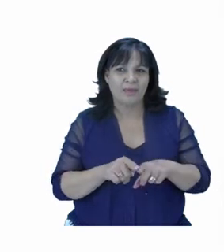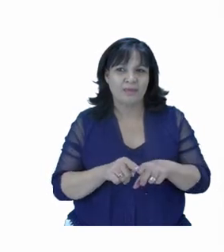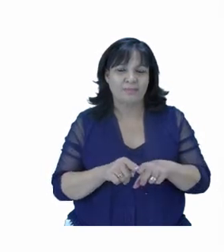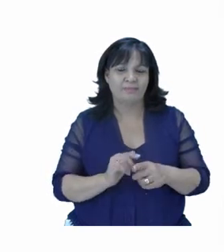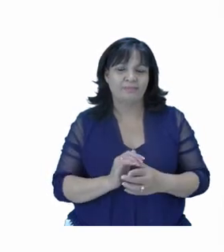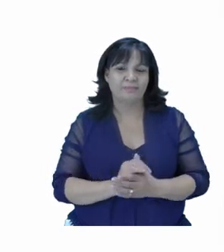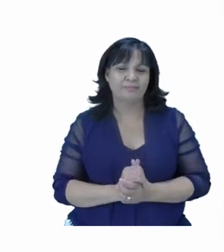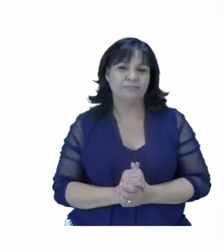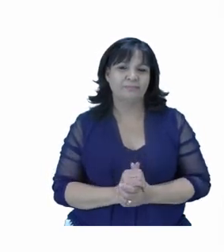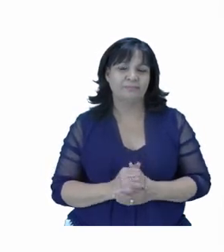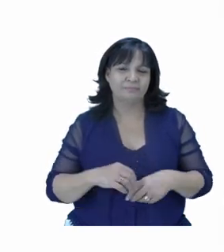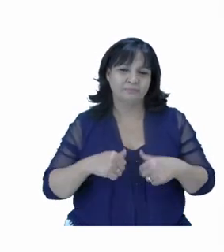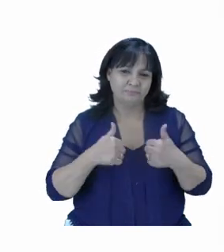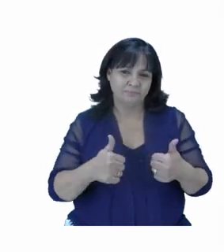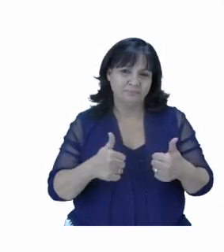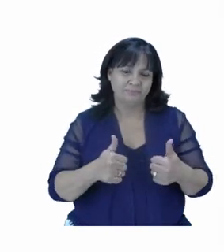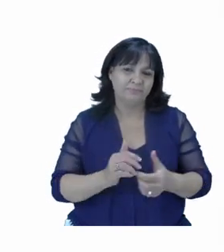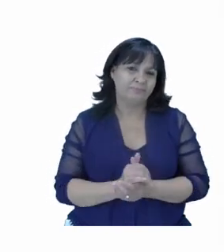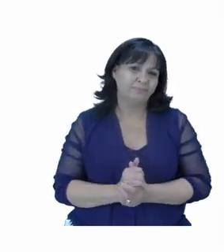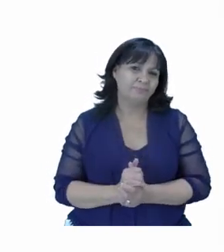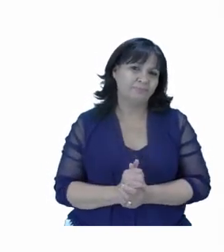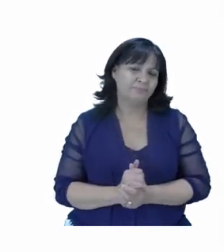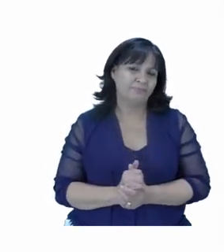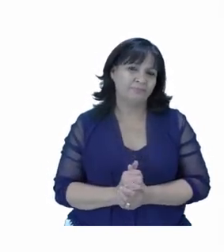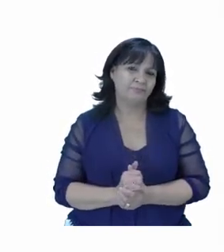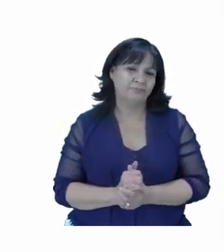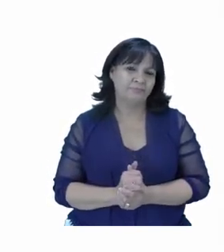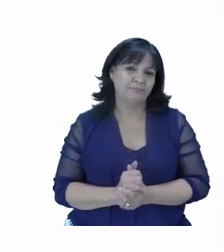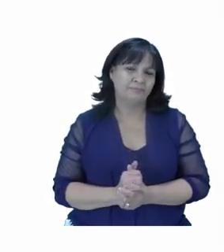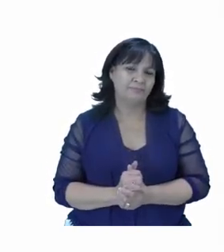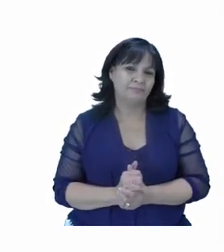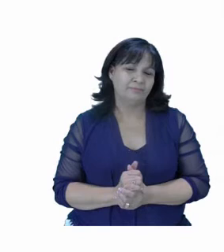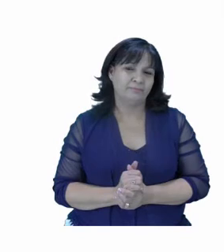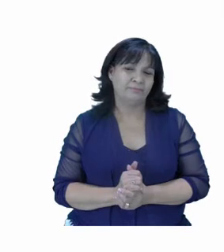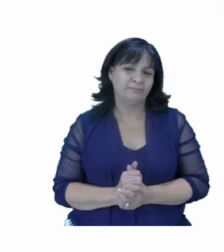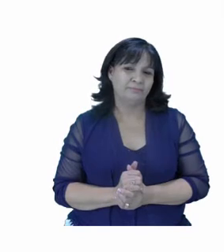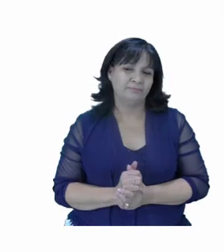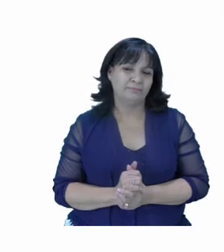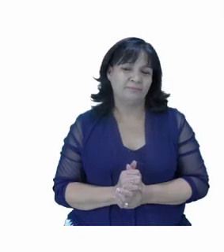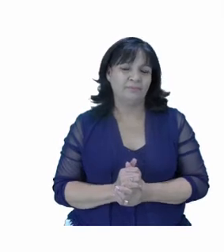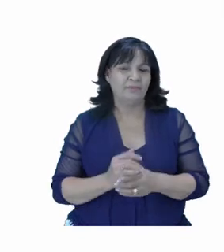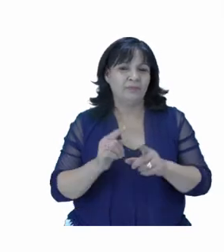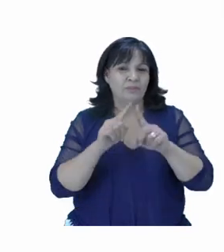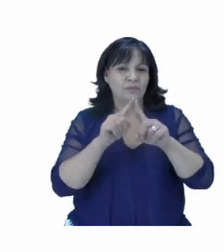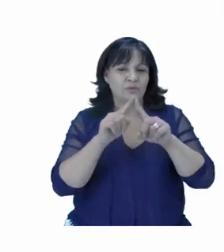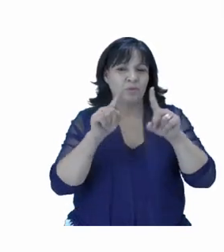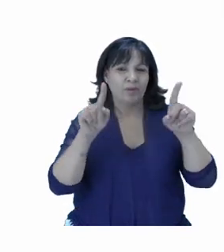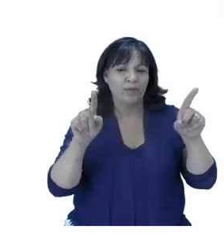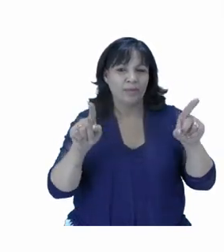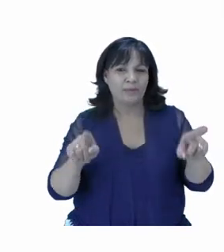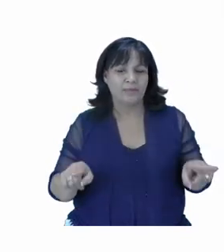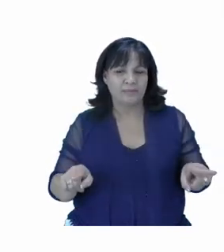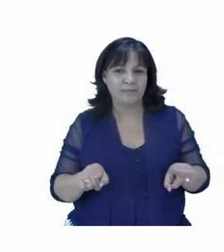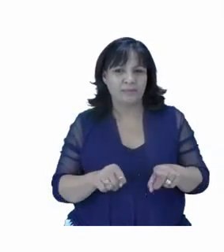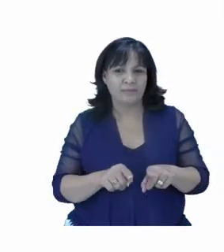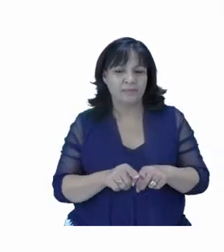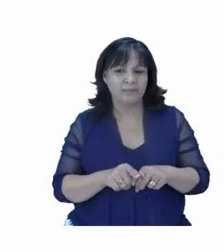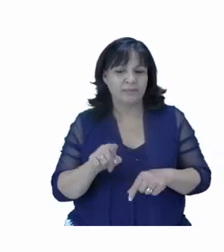Well done. Now the square is there for you to color in